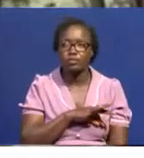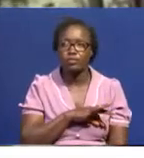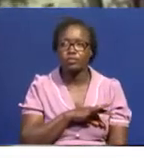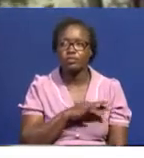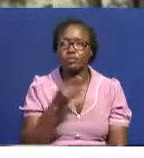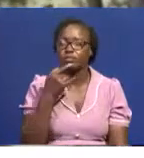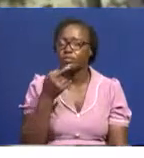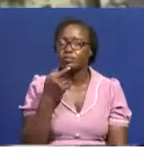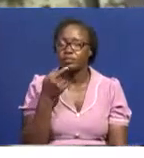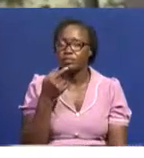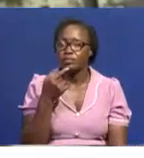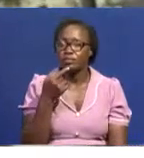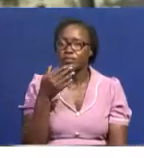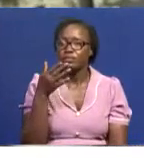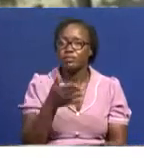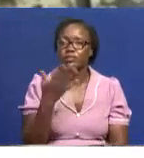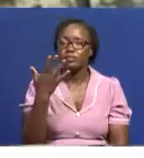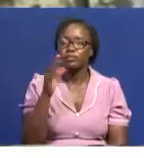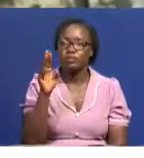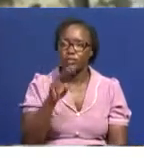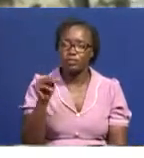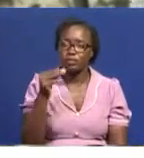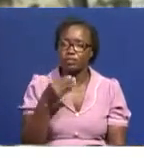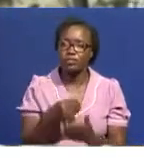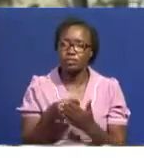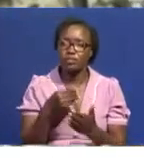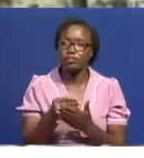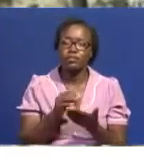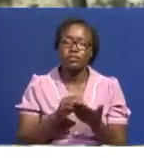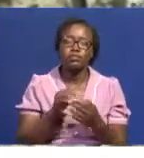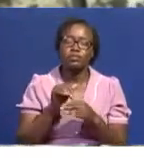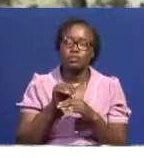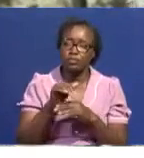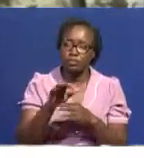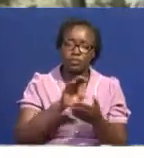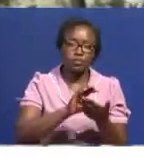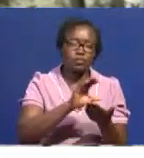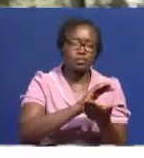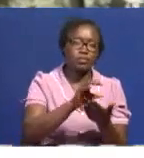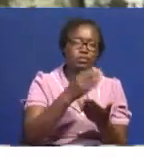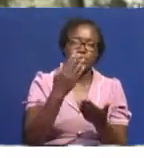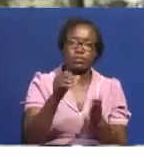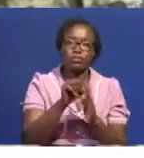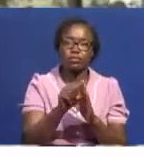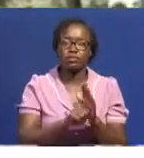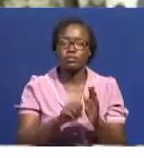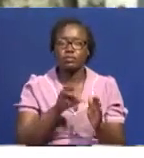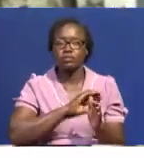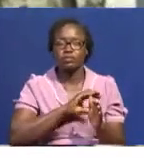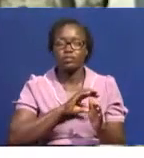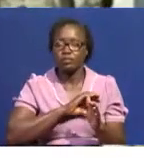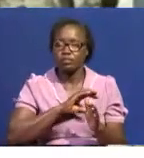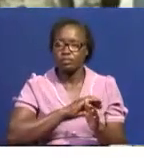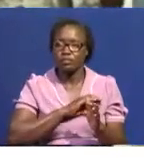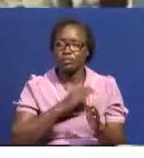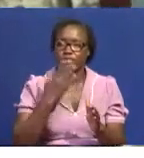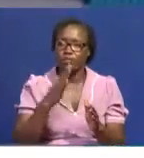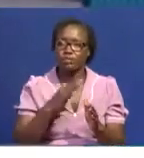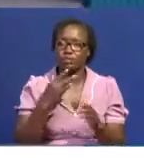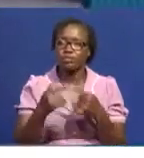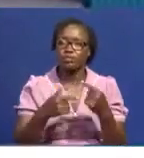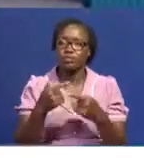He says over 5 million shillings has so far been disbursed to four state-owned sugar factories for revamping